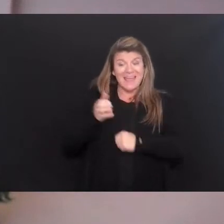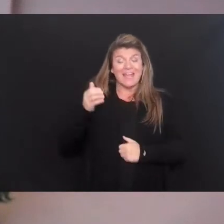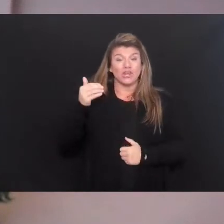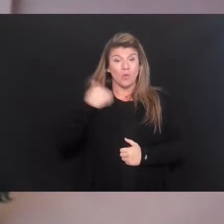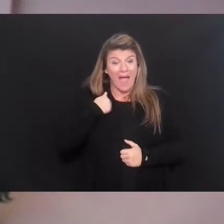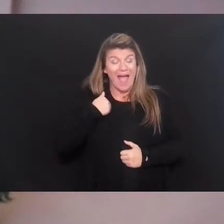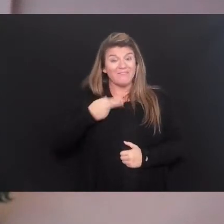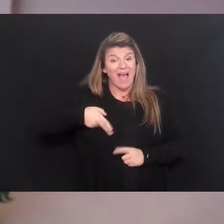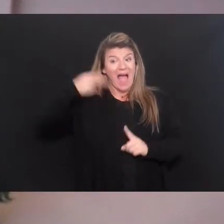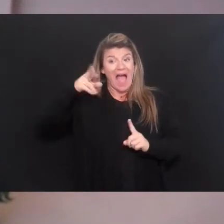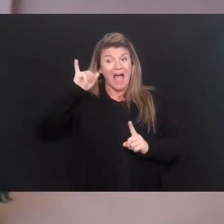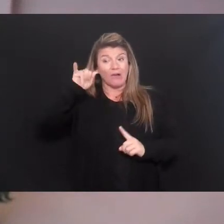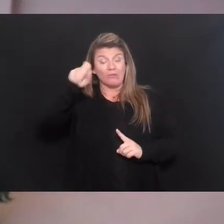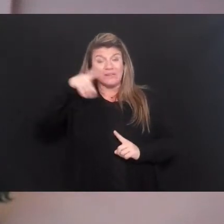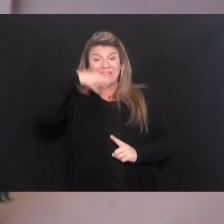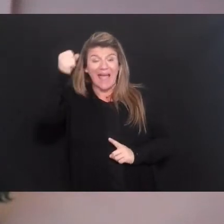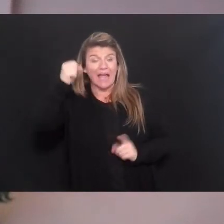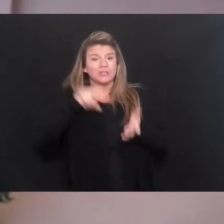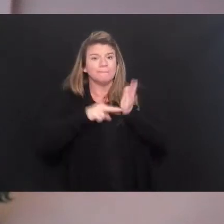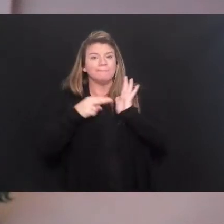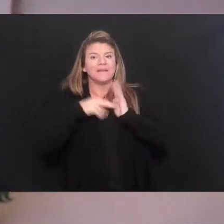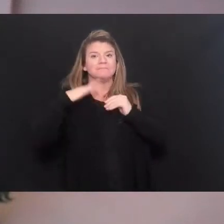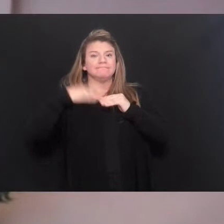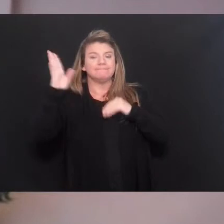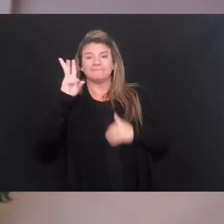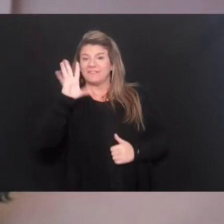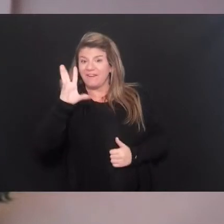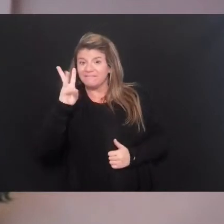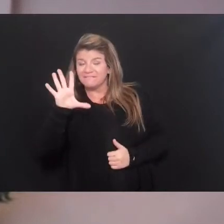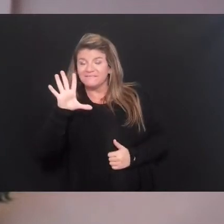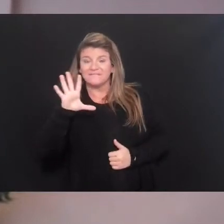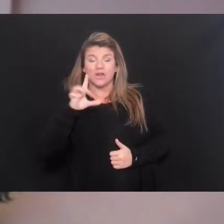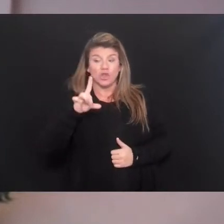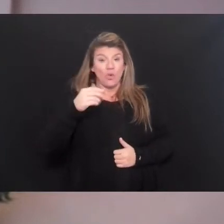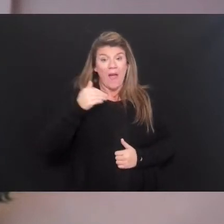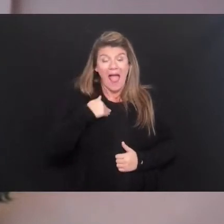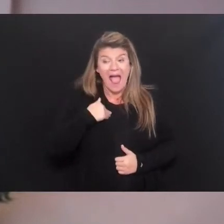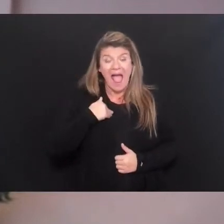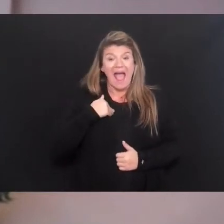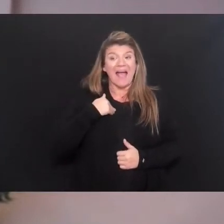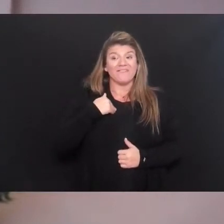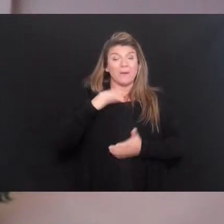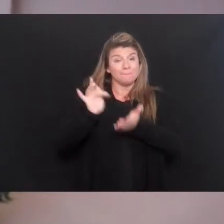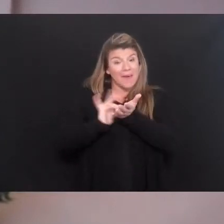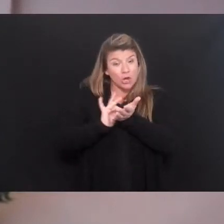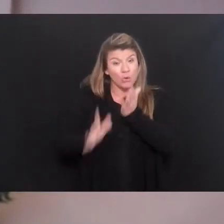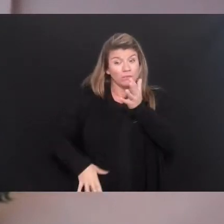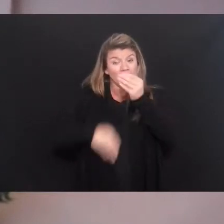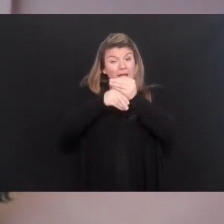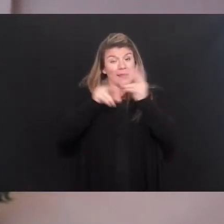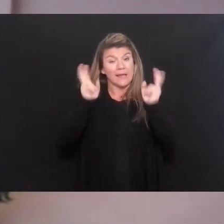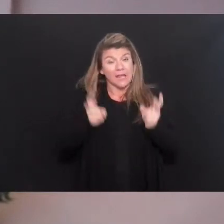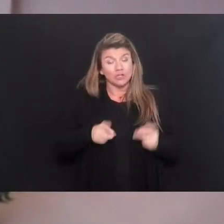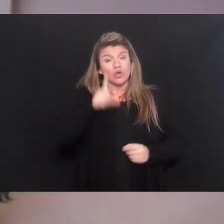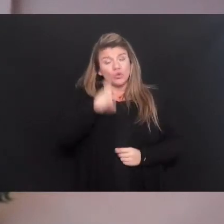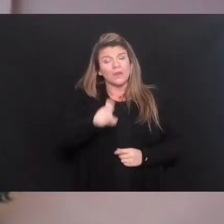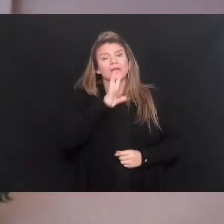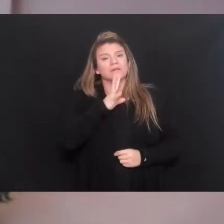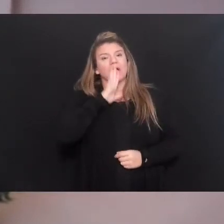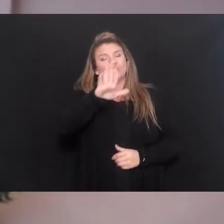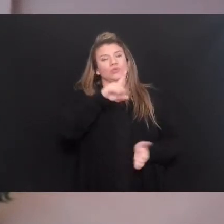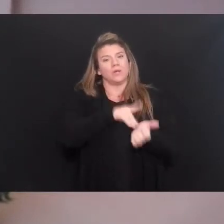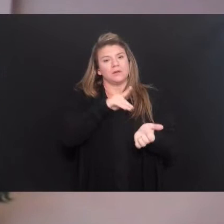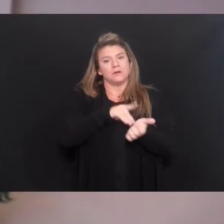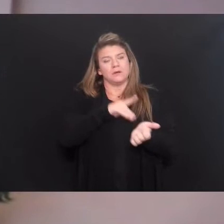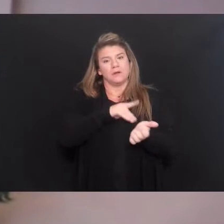risk age, greater than 60, 65, or have coexisting medical problems, then you should talk to your doctor